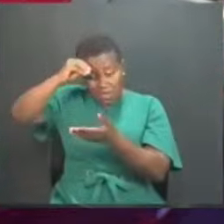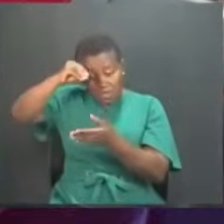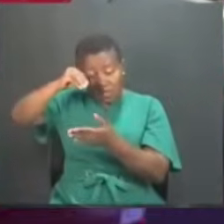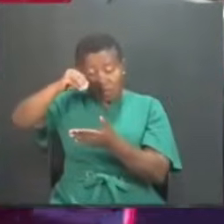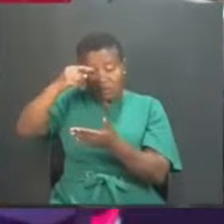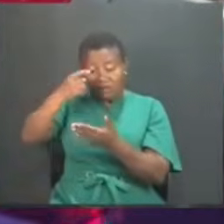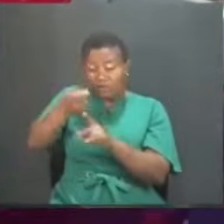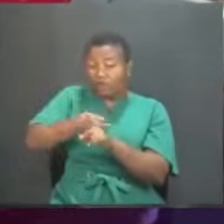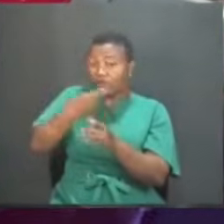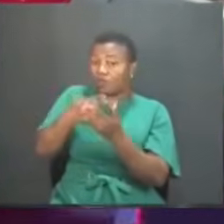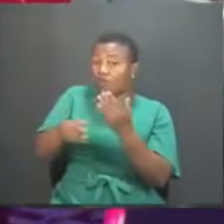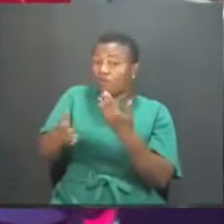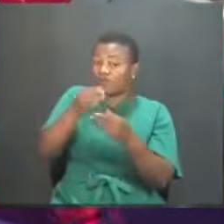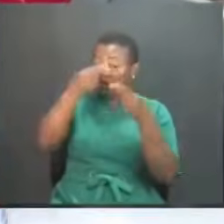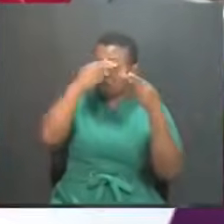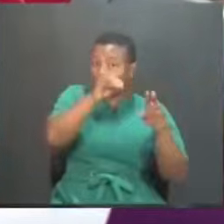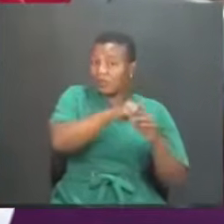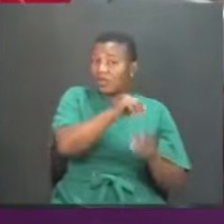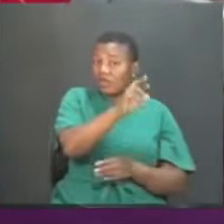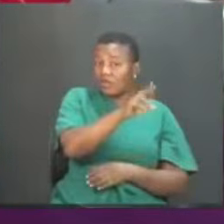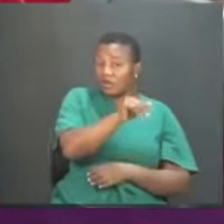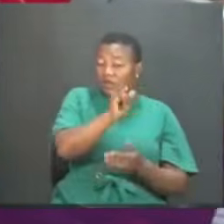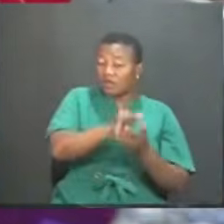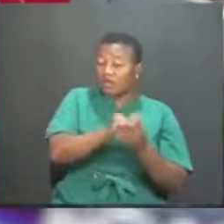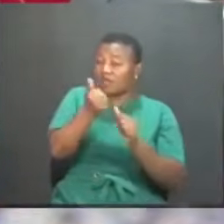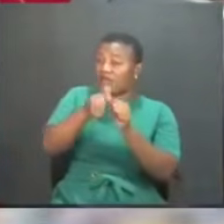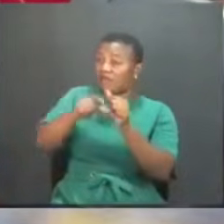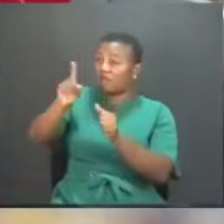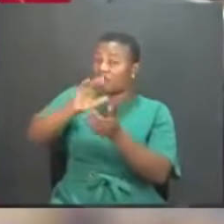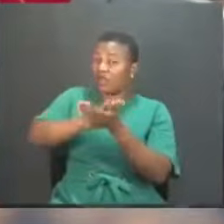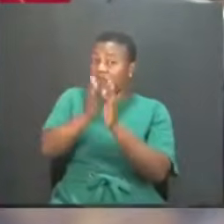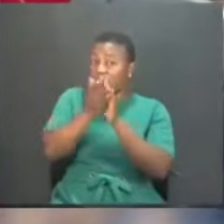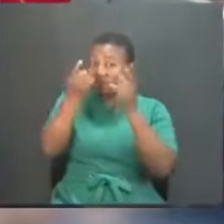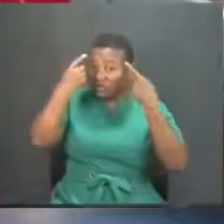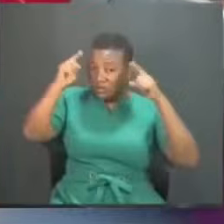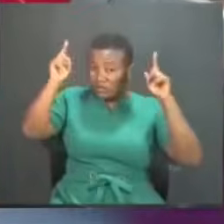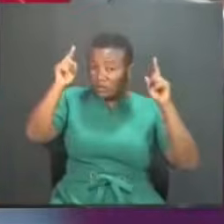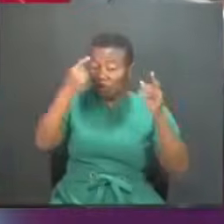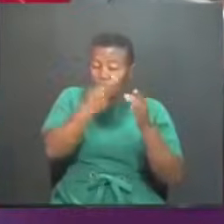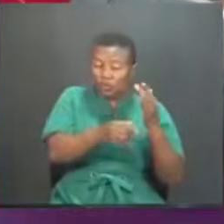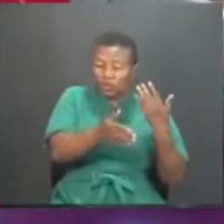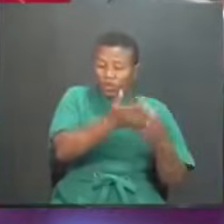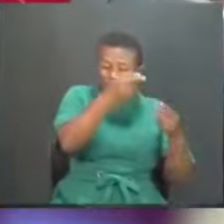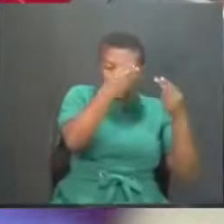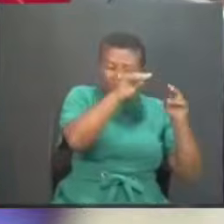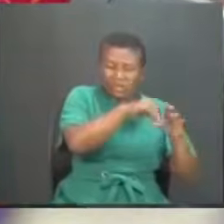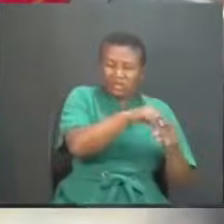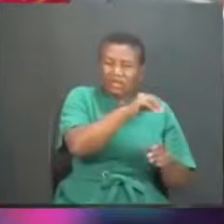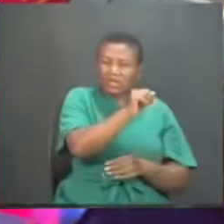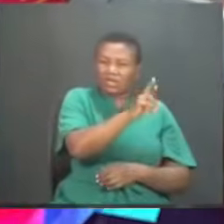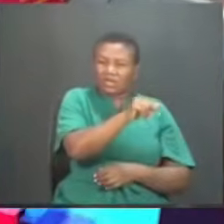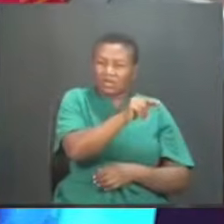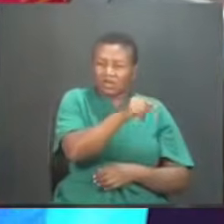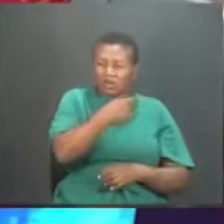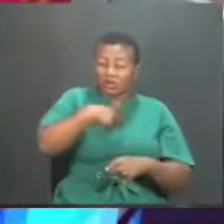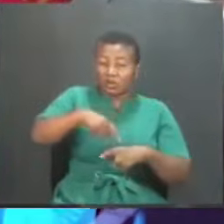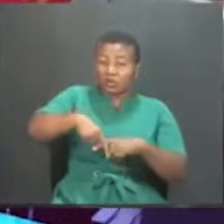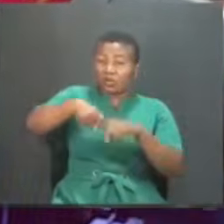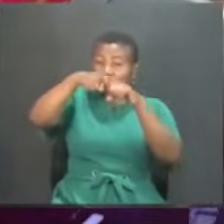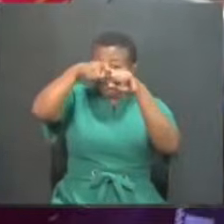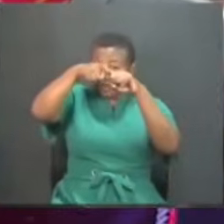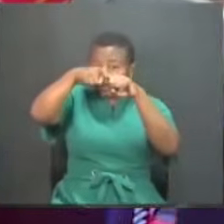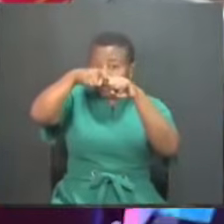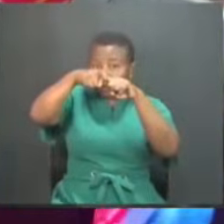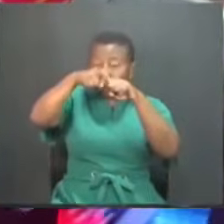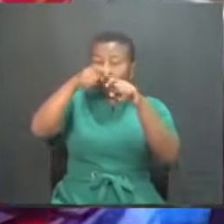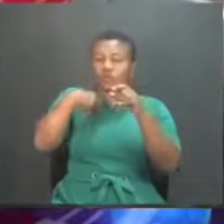ensure that the exercise becomes successful across the country. But what happened in Accra, as much as we are halting it, we appreciate it and we support